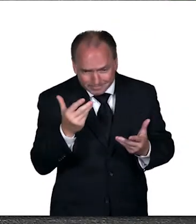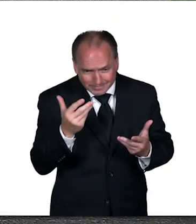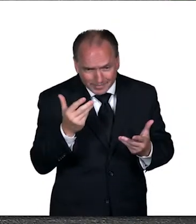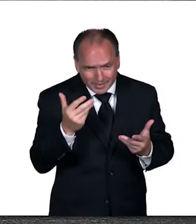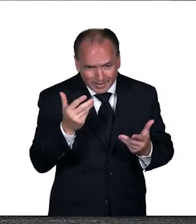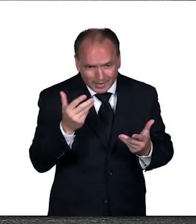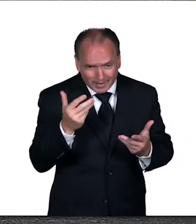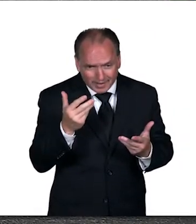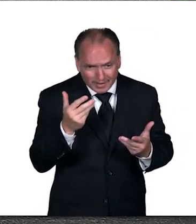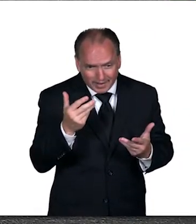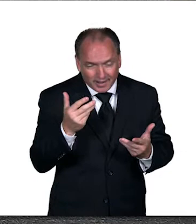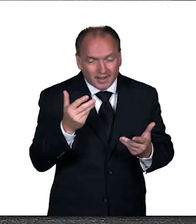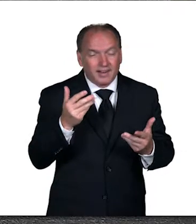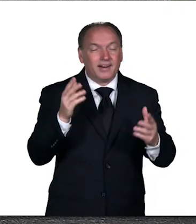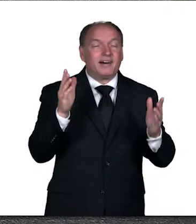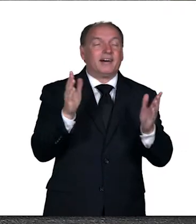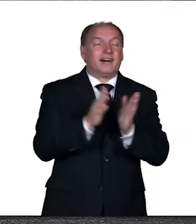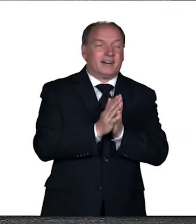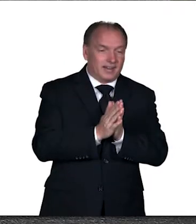1, and